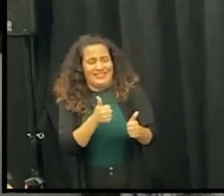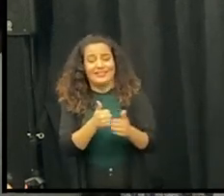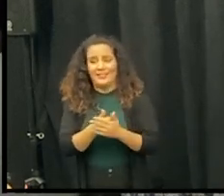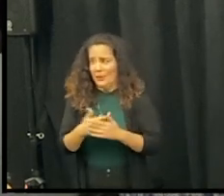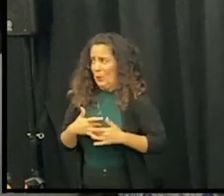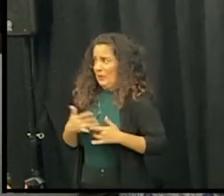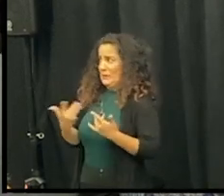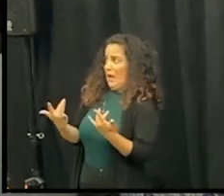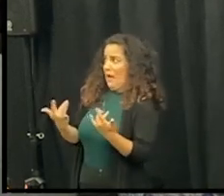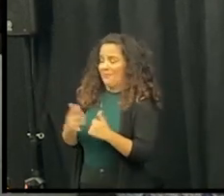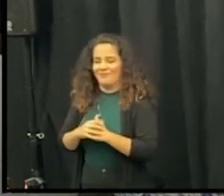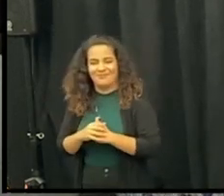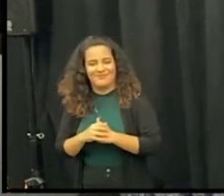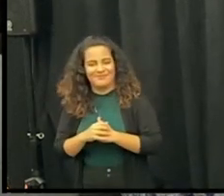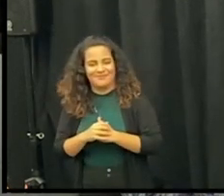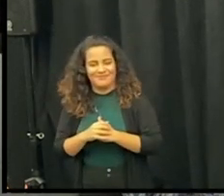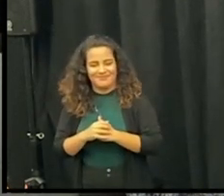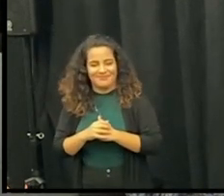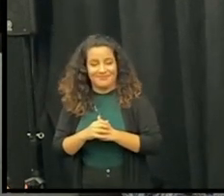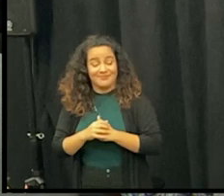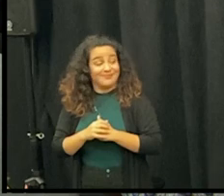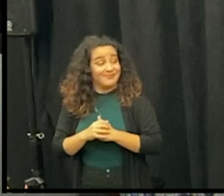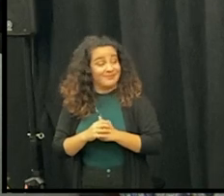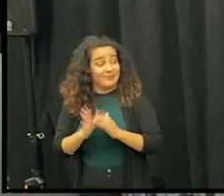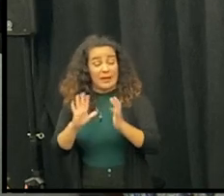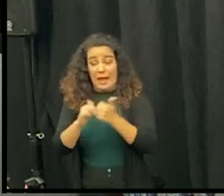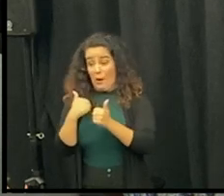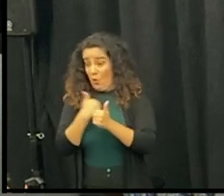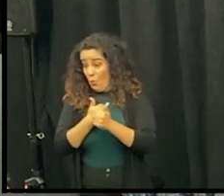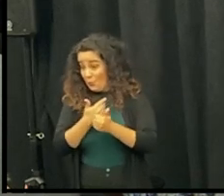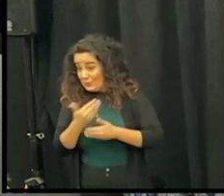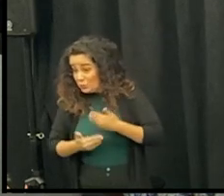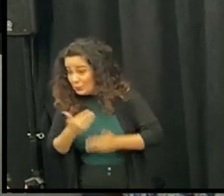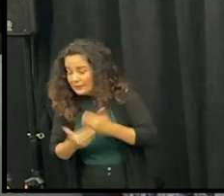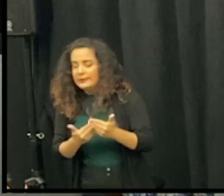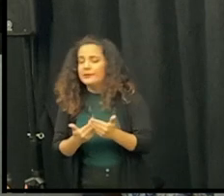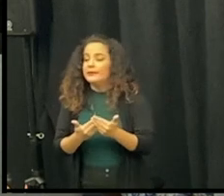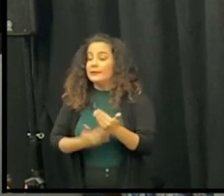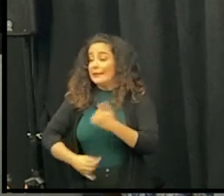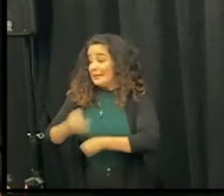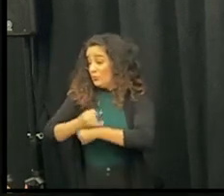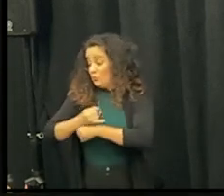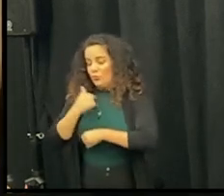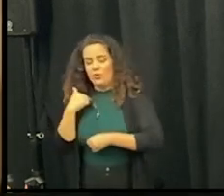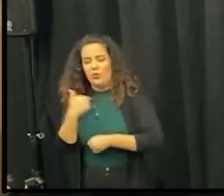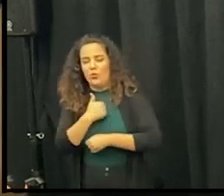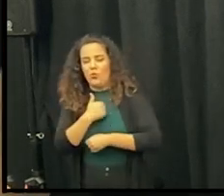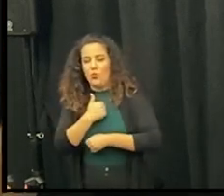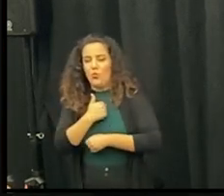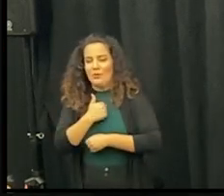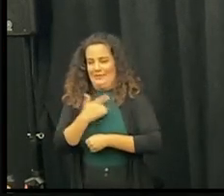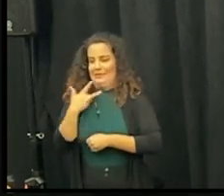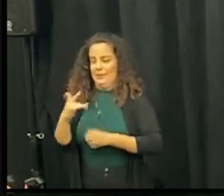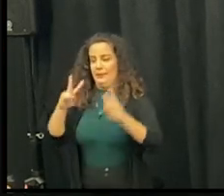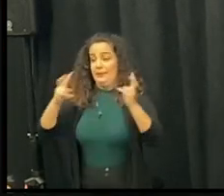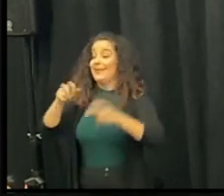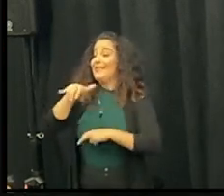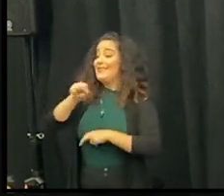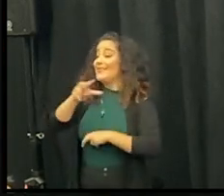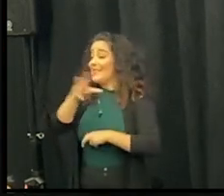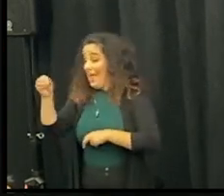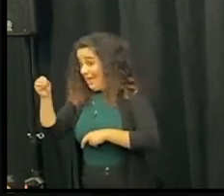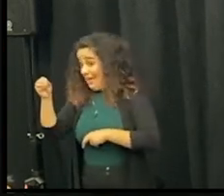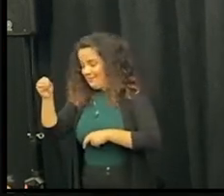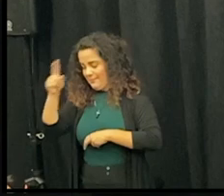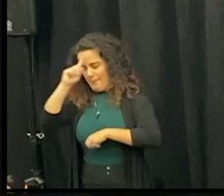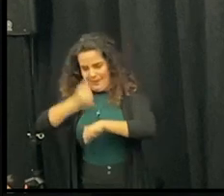up? I mean, how are we dealing with it? I mean, institutionally, we deal with it with our yes and mindset and coming from a